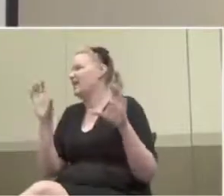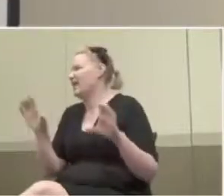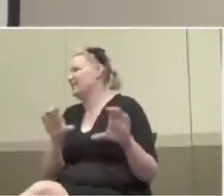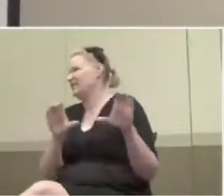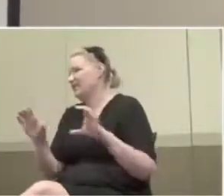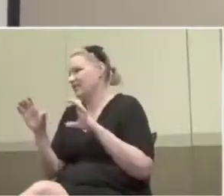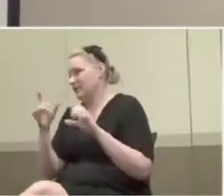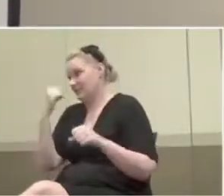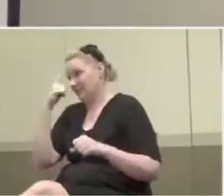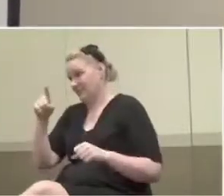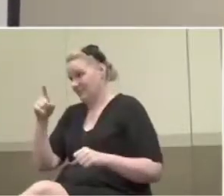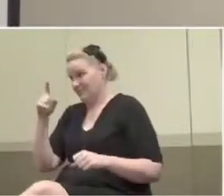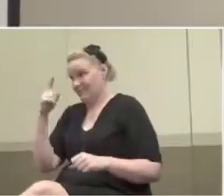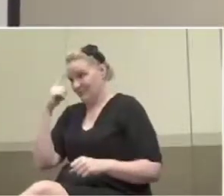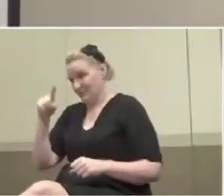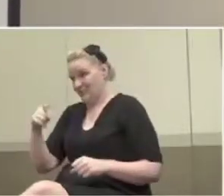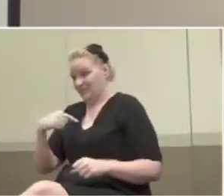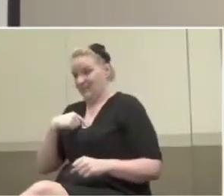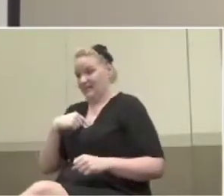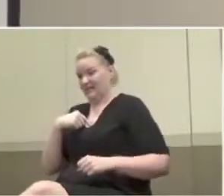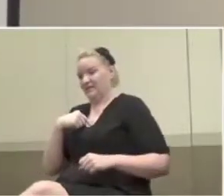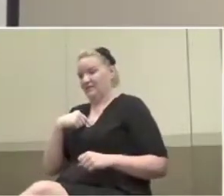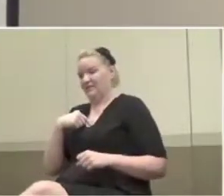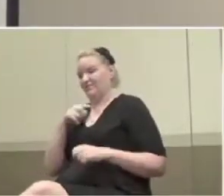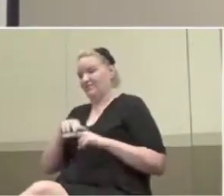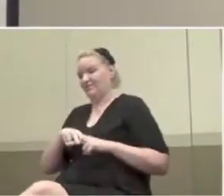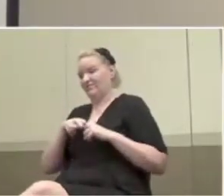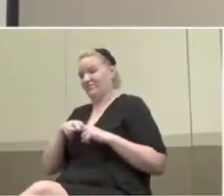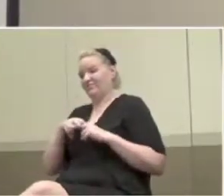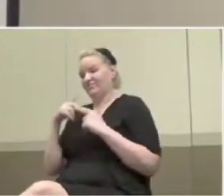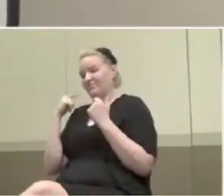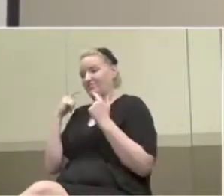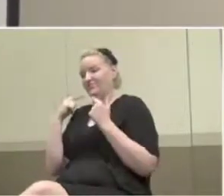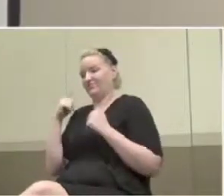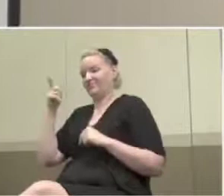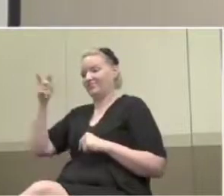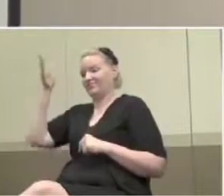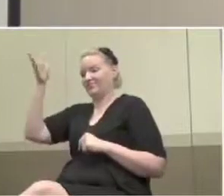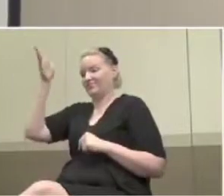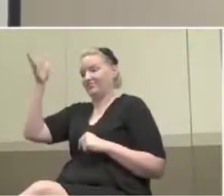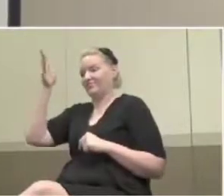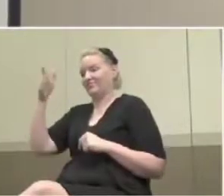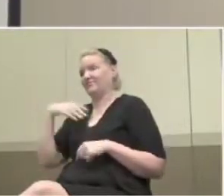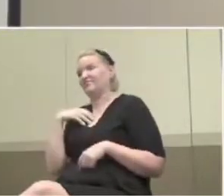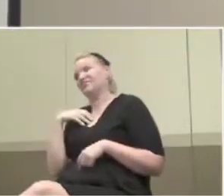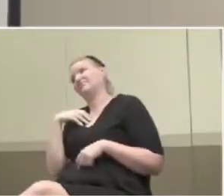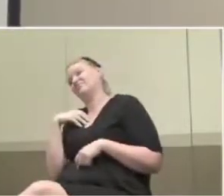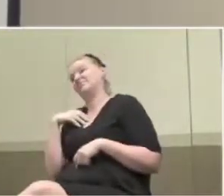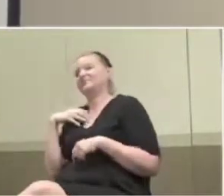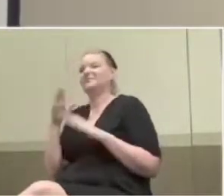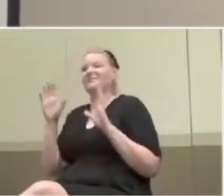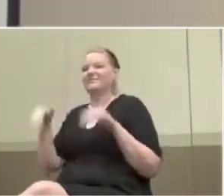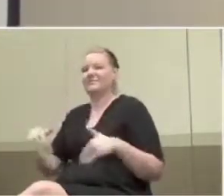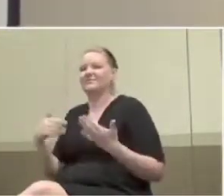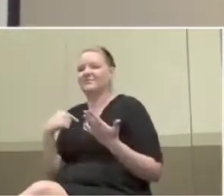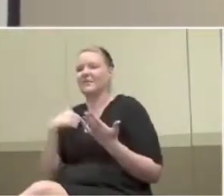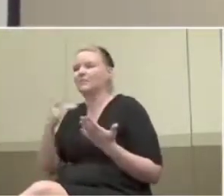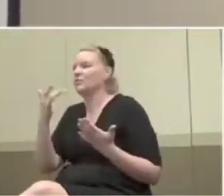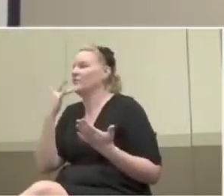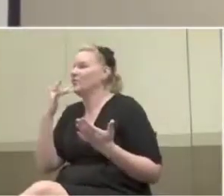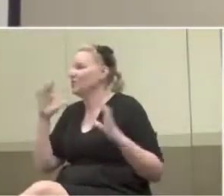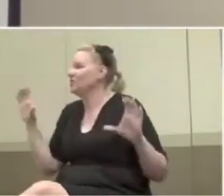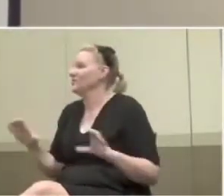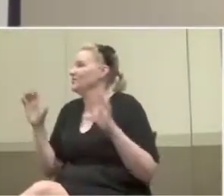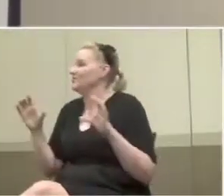you, but I really hate to sit 4 or 5 hours and just let somebody drone on and on and on. I have much better things